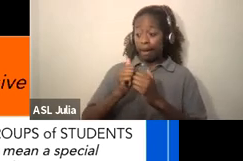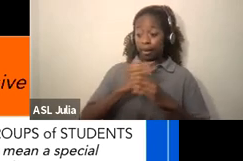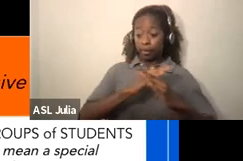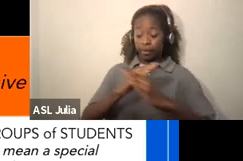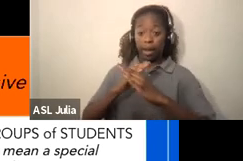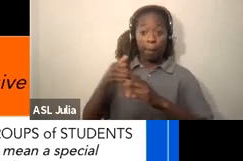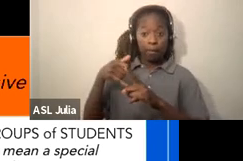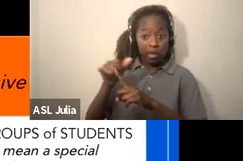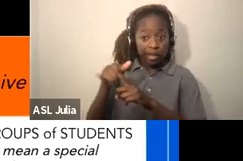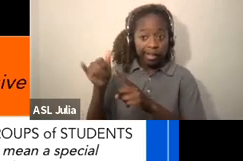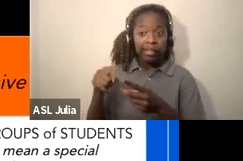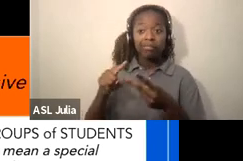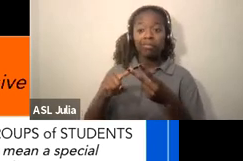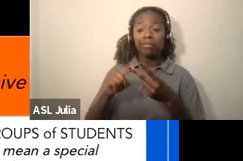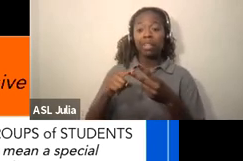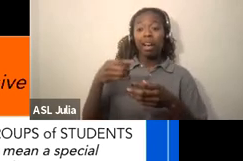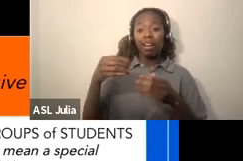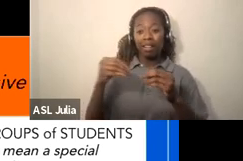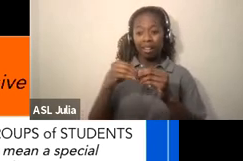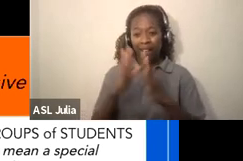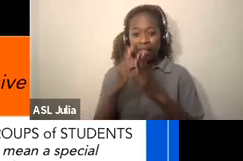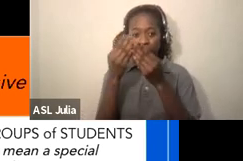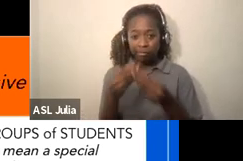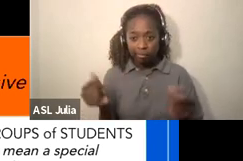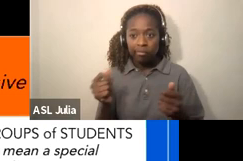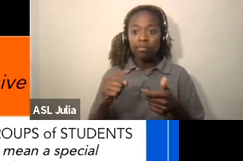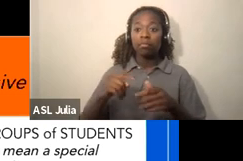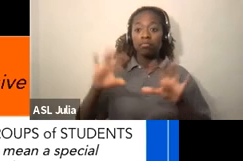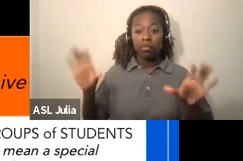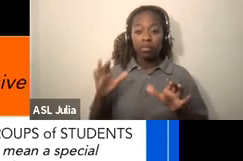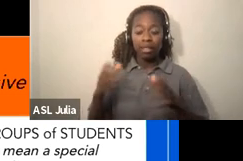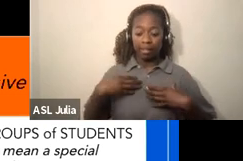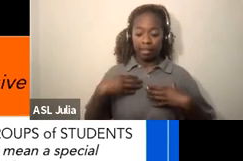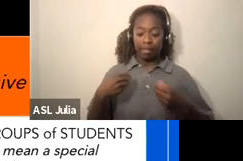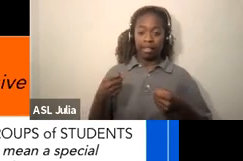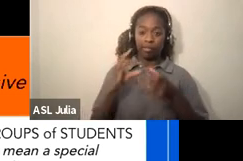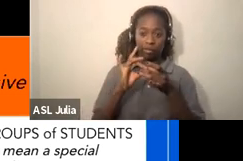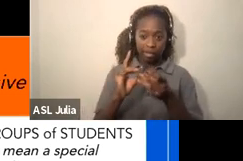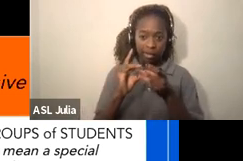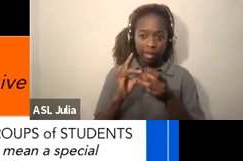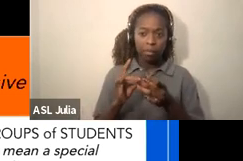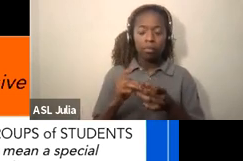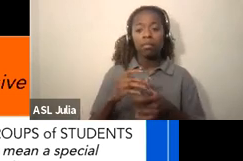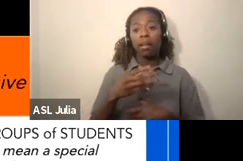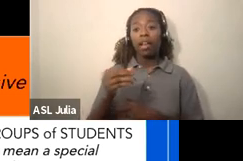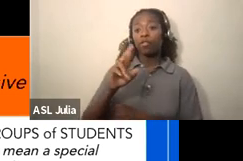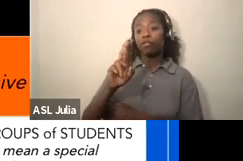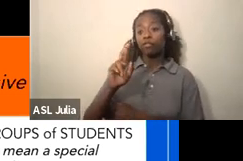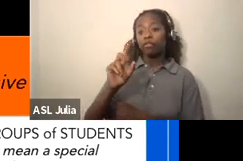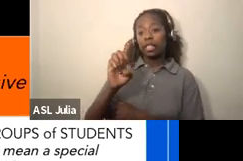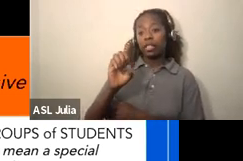building conflict resolution healthy relationships and or restorative circles tier two